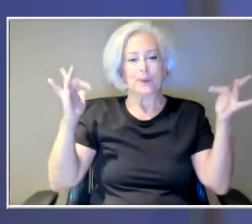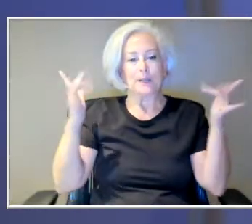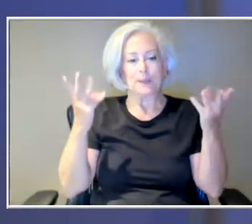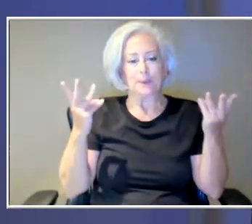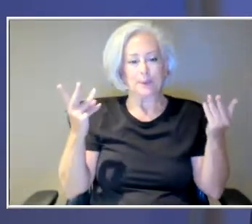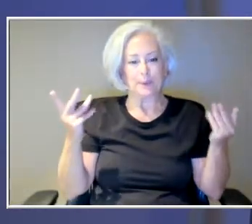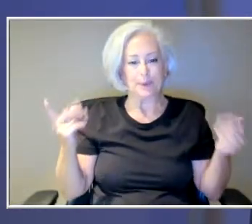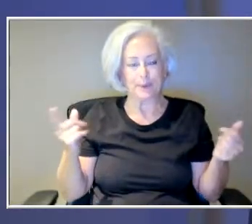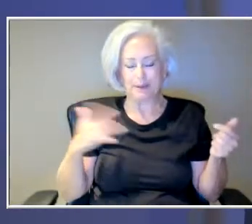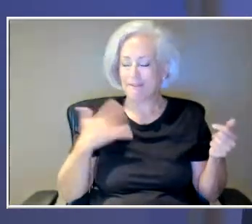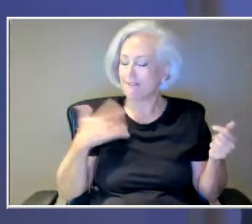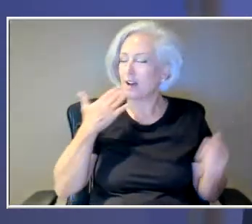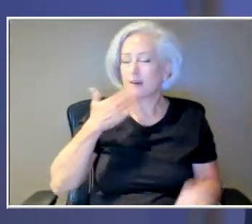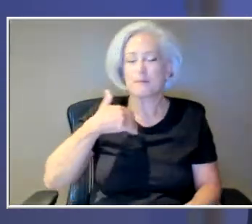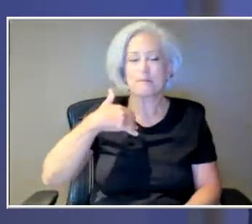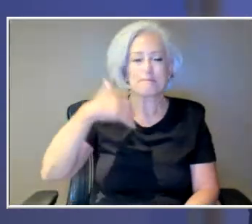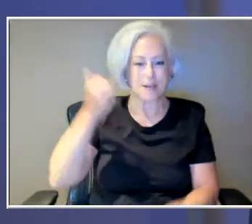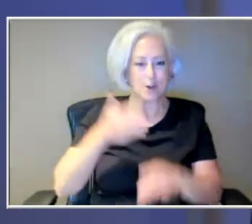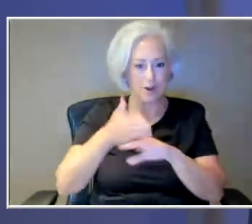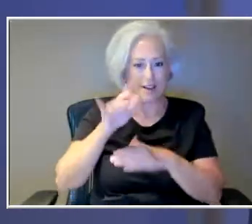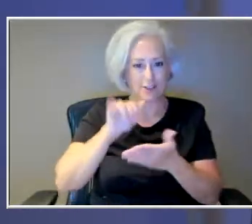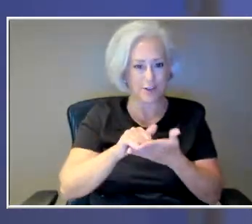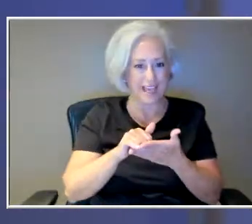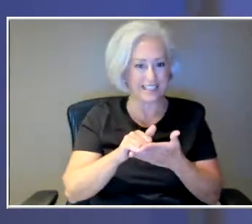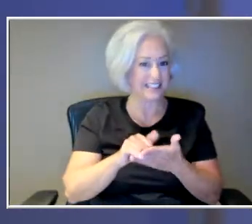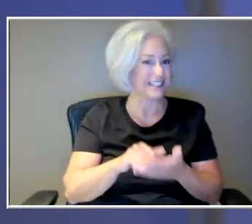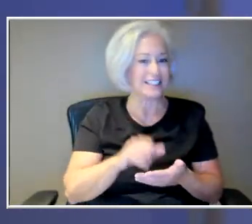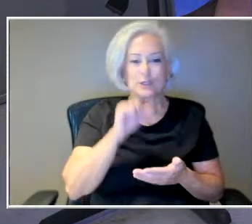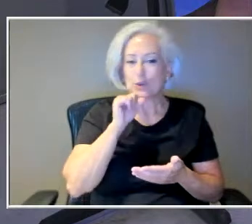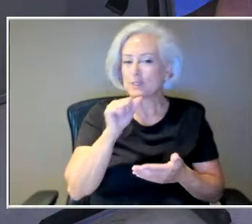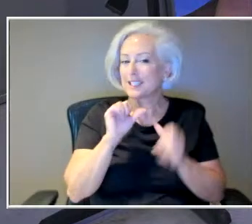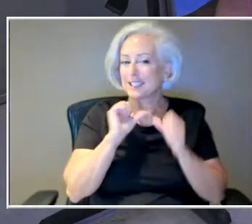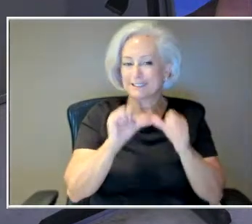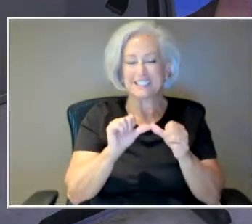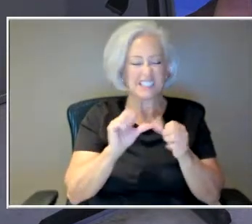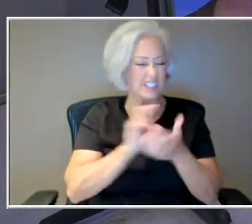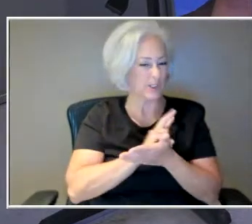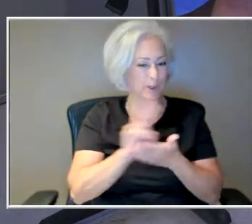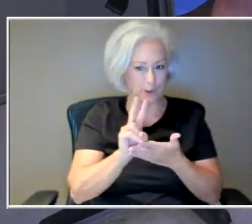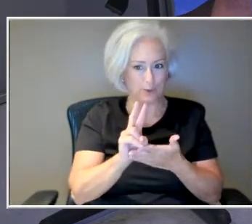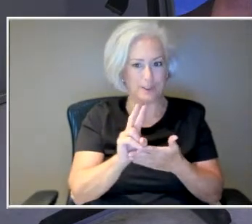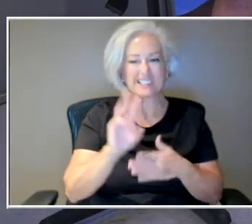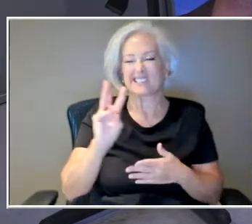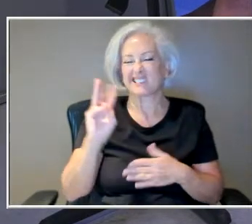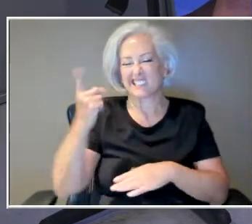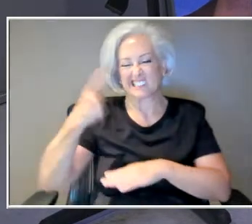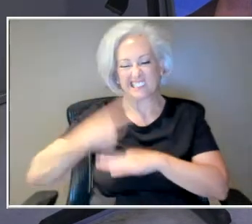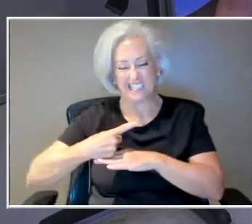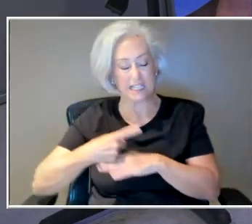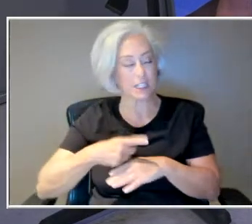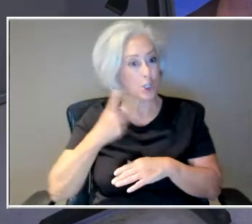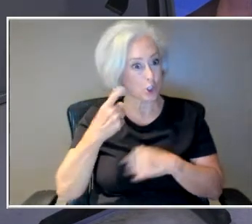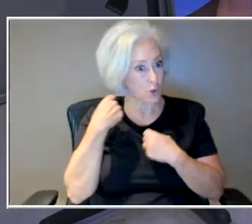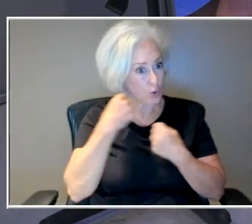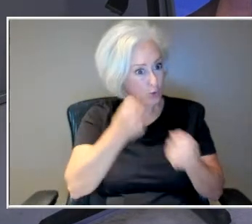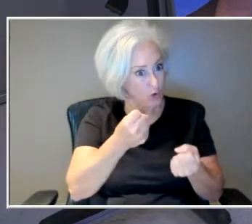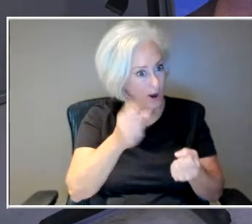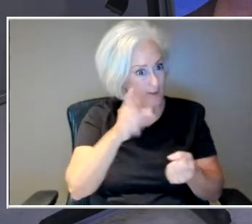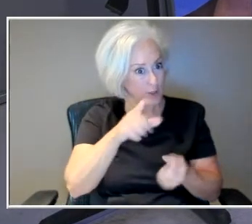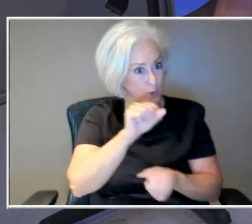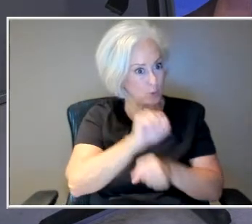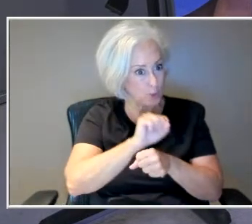much better after that. So it didn't even last as long as 2 weeks. So I'm glad. I was very blessed. So you're back to work, back to driving? Yes. Any